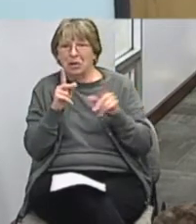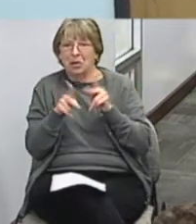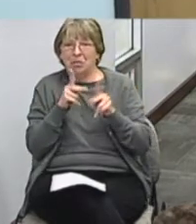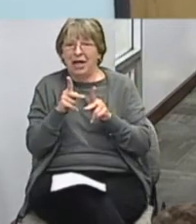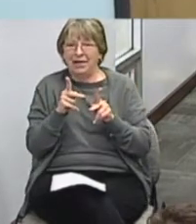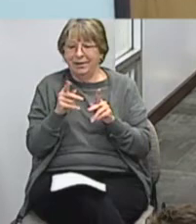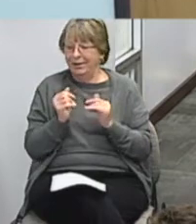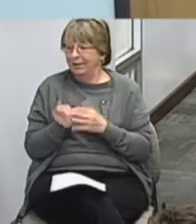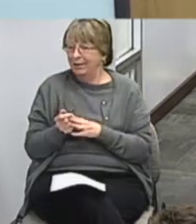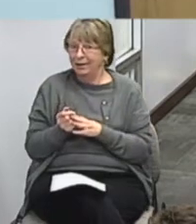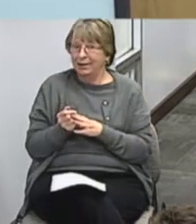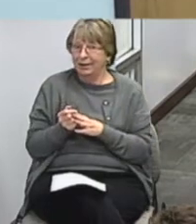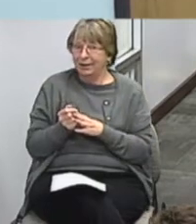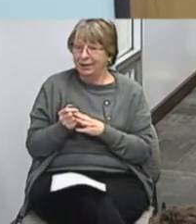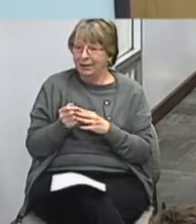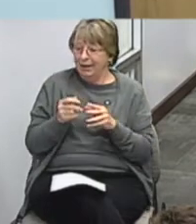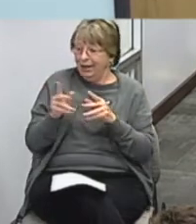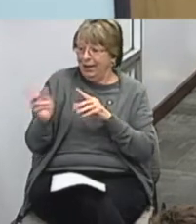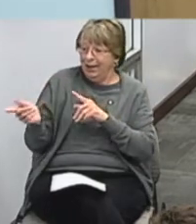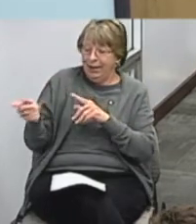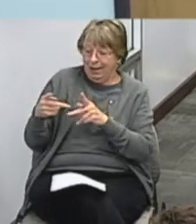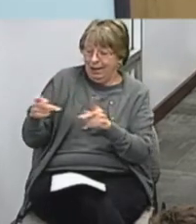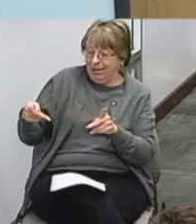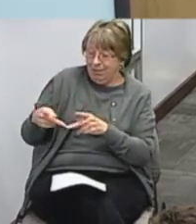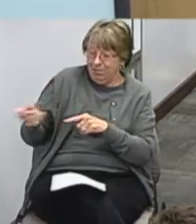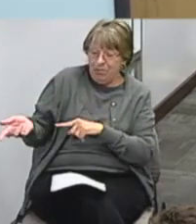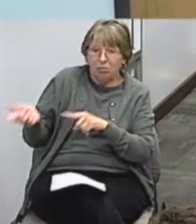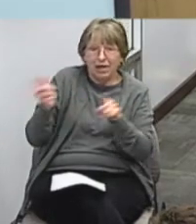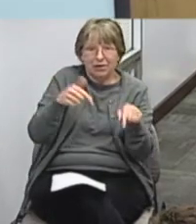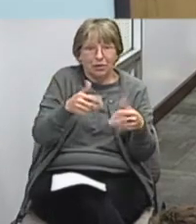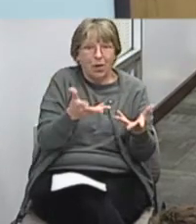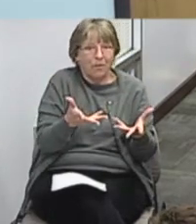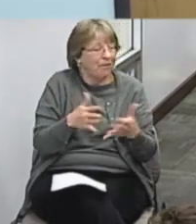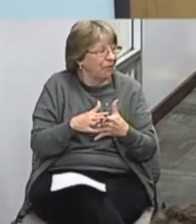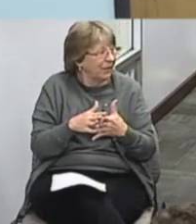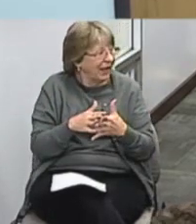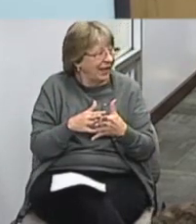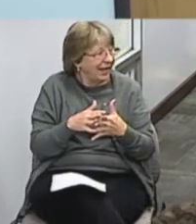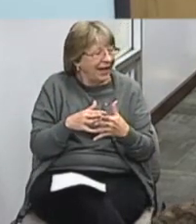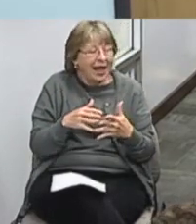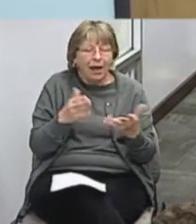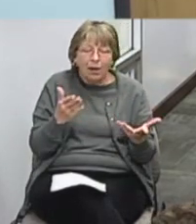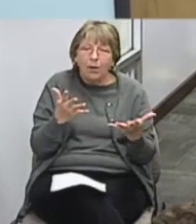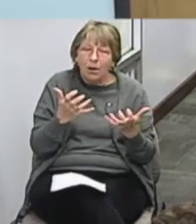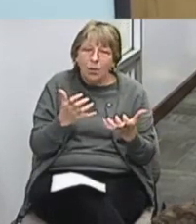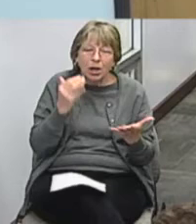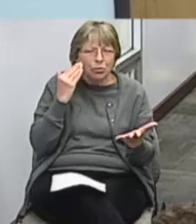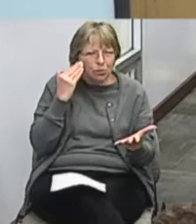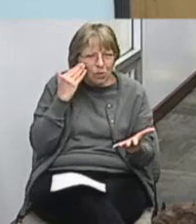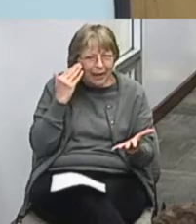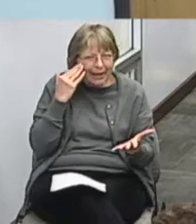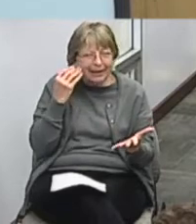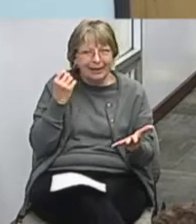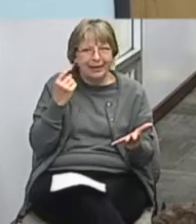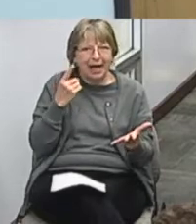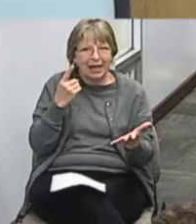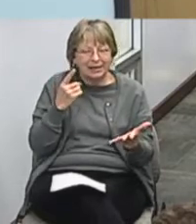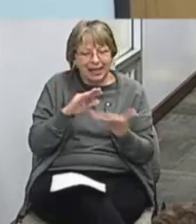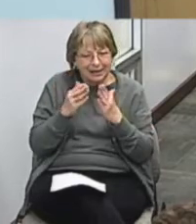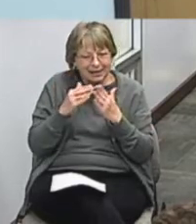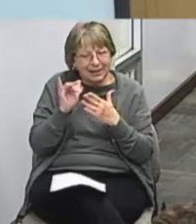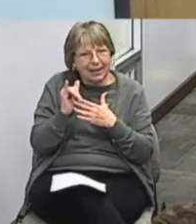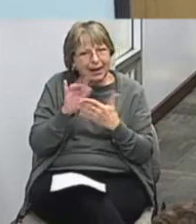renaming this isn't to recognize a fictional place or hero. It is to recognize the city that became